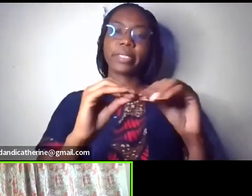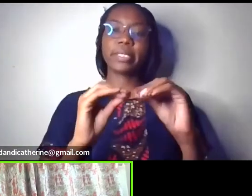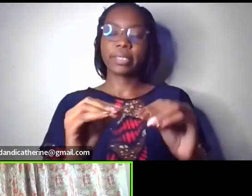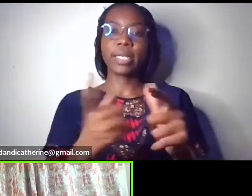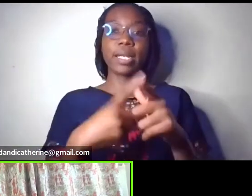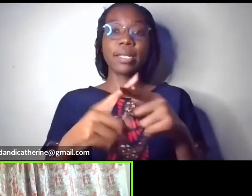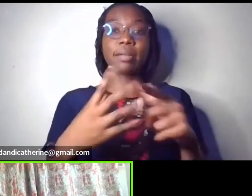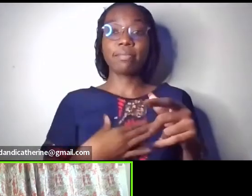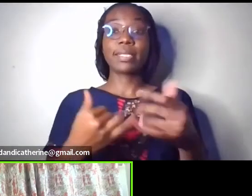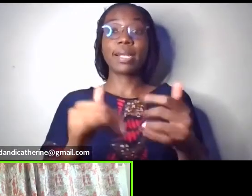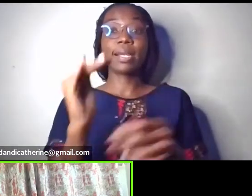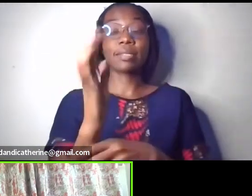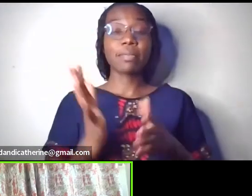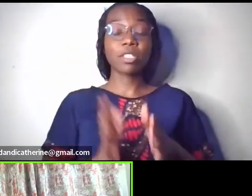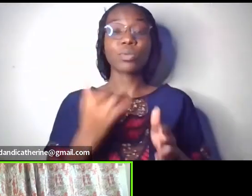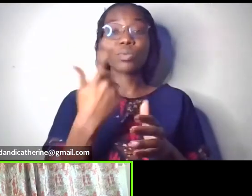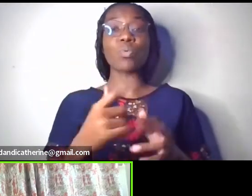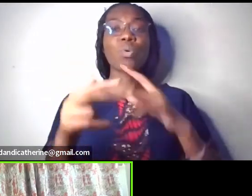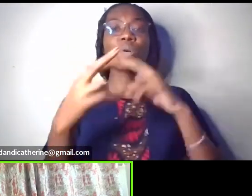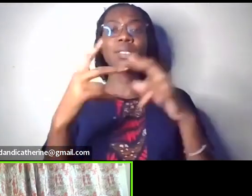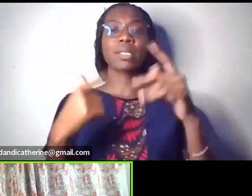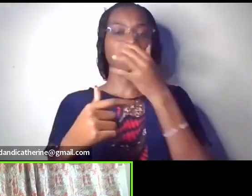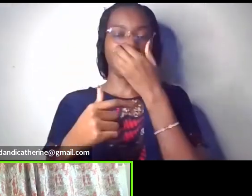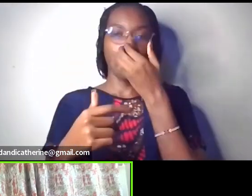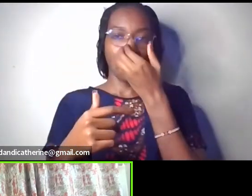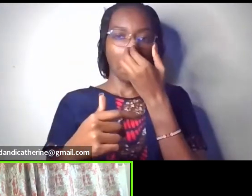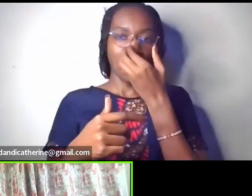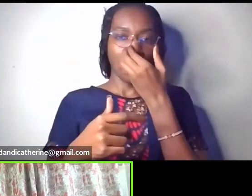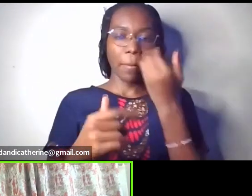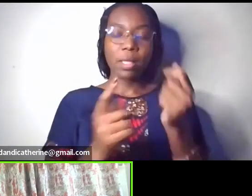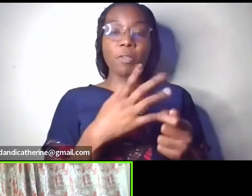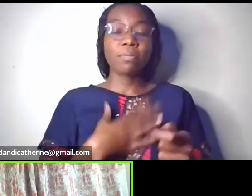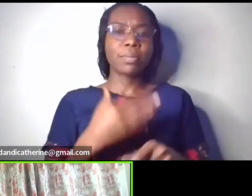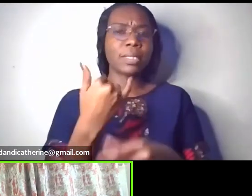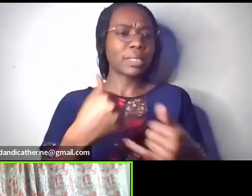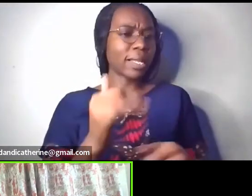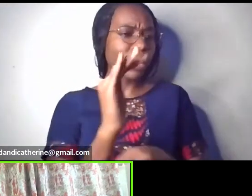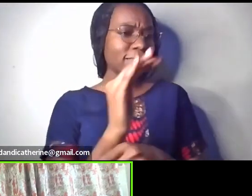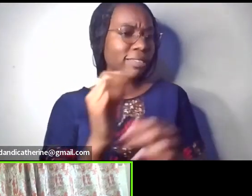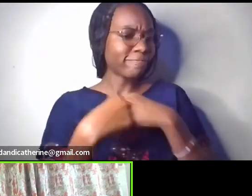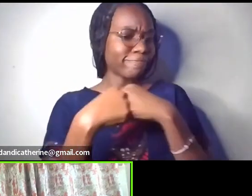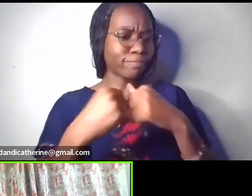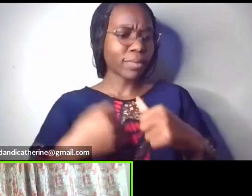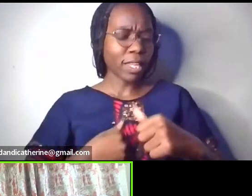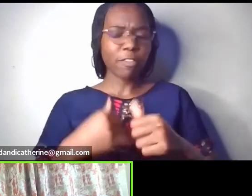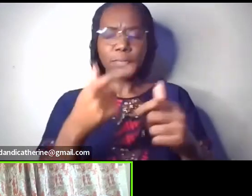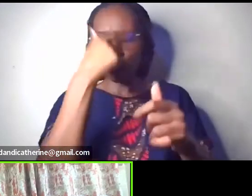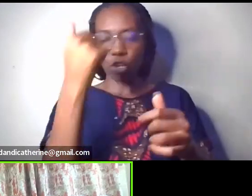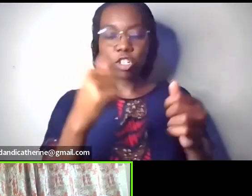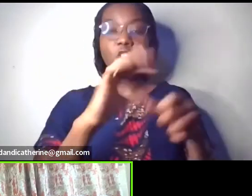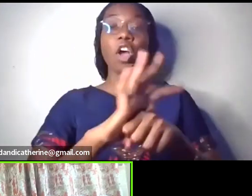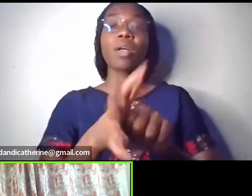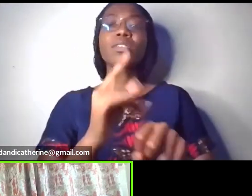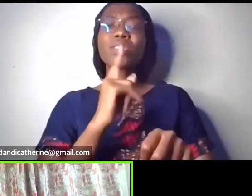the hotel industry at that time. Granted, we were facing challenges already because of Corona, so travel had been